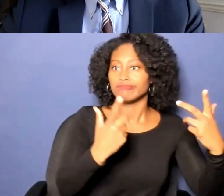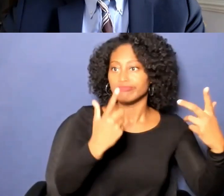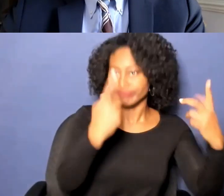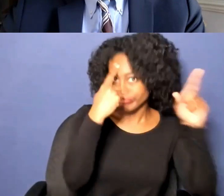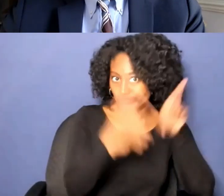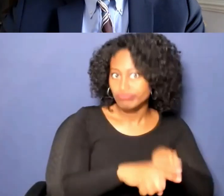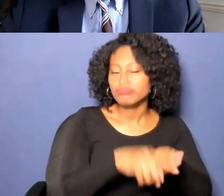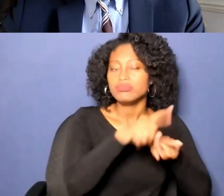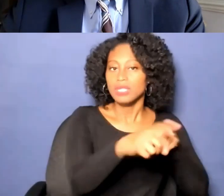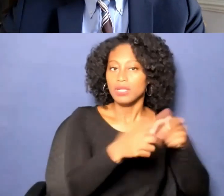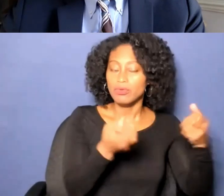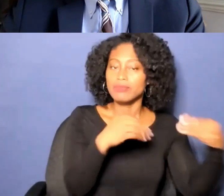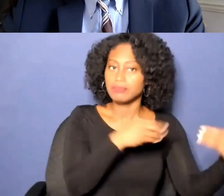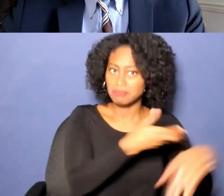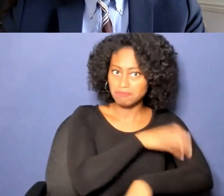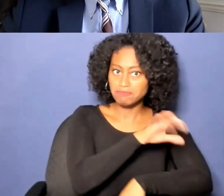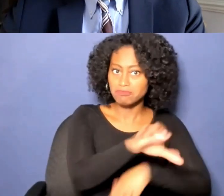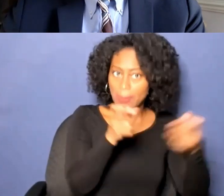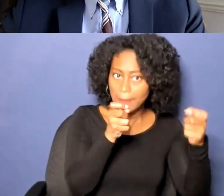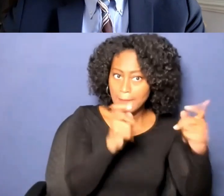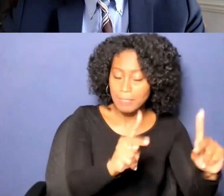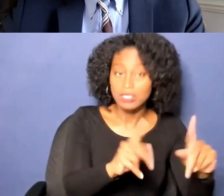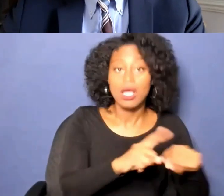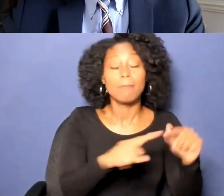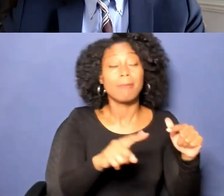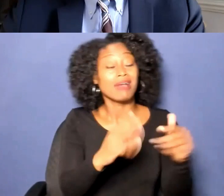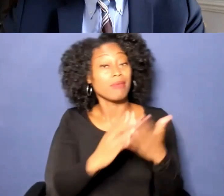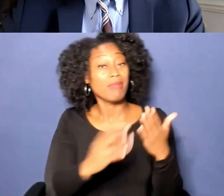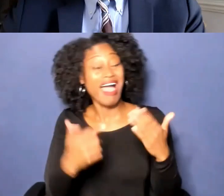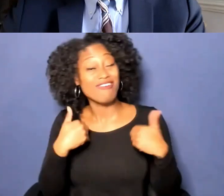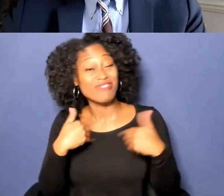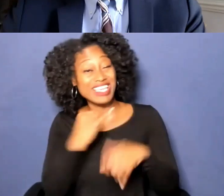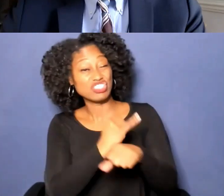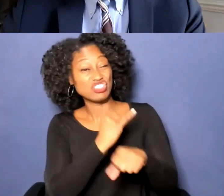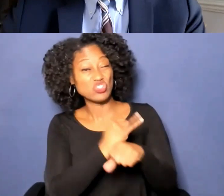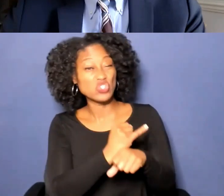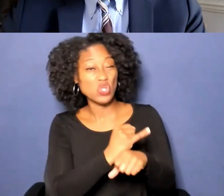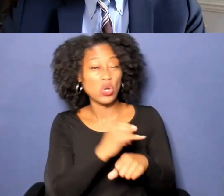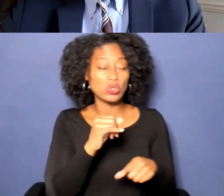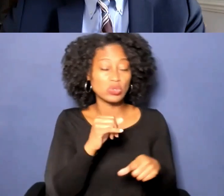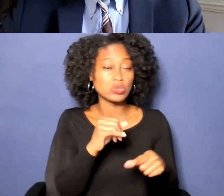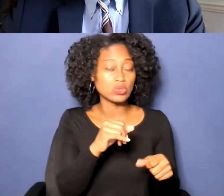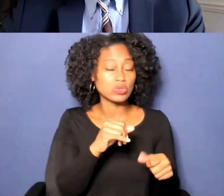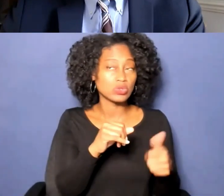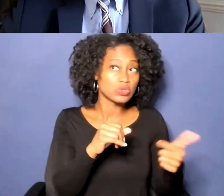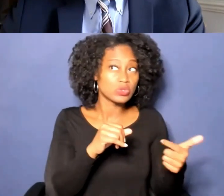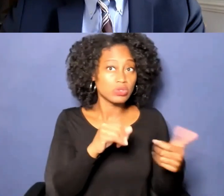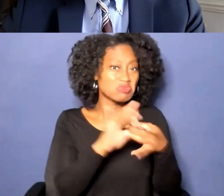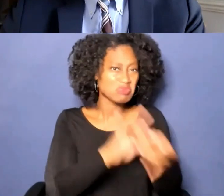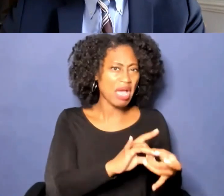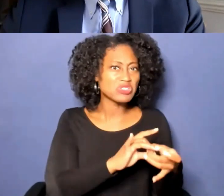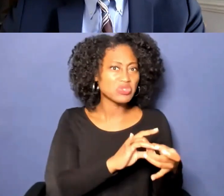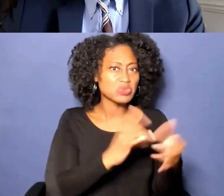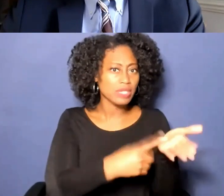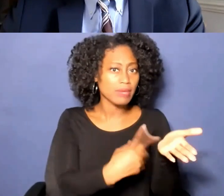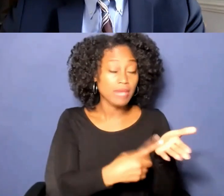available, the institute has an institutional cost sometimes, but not something that is